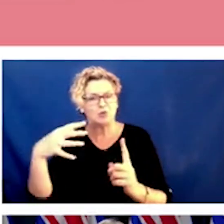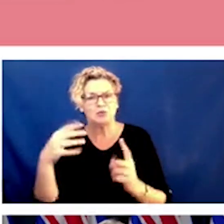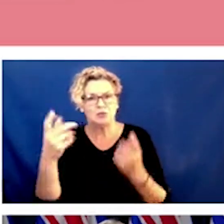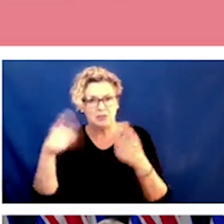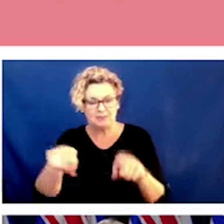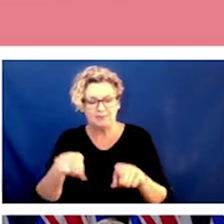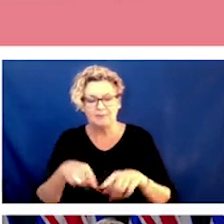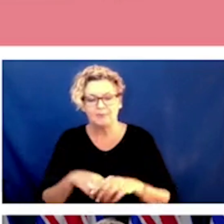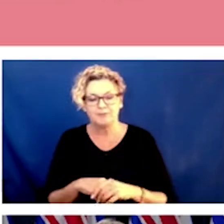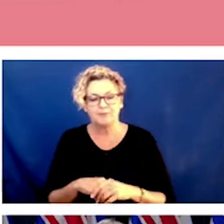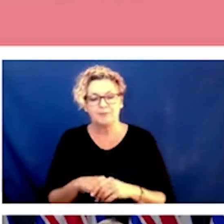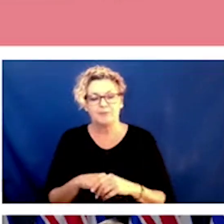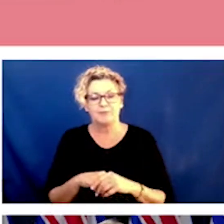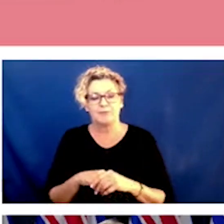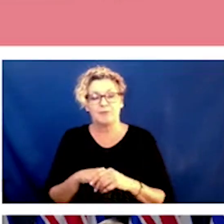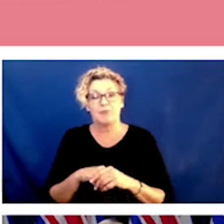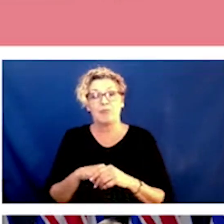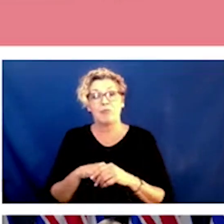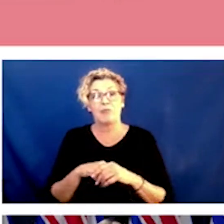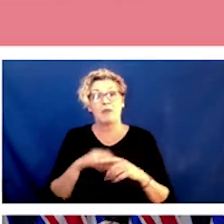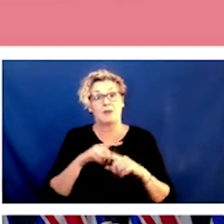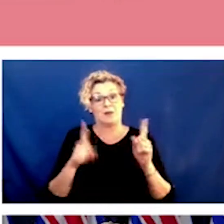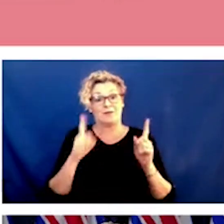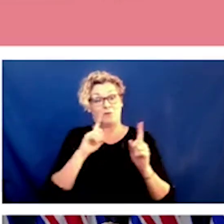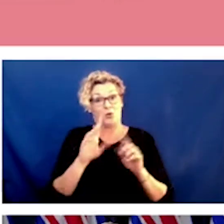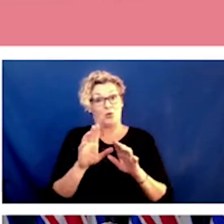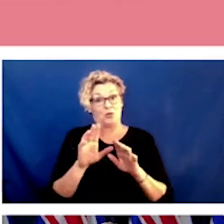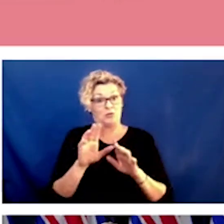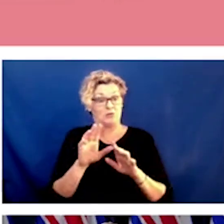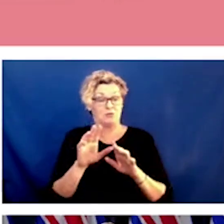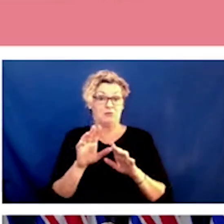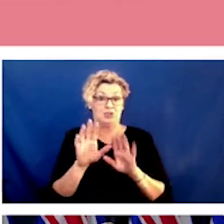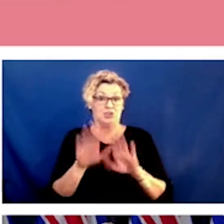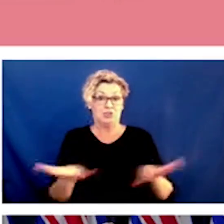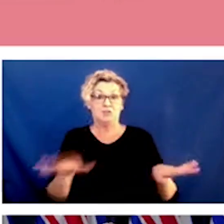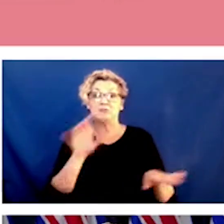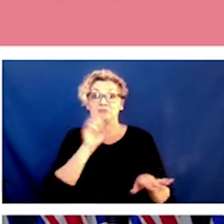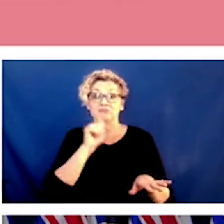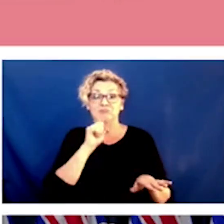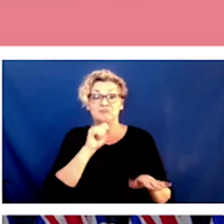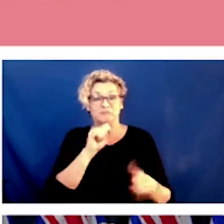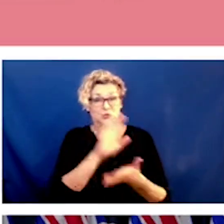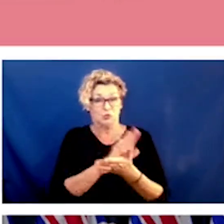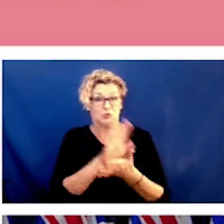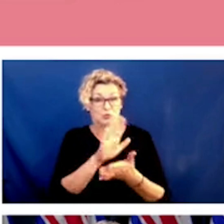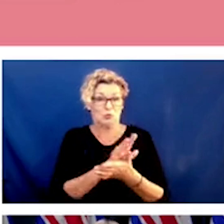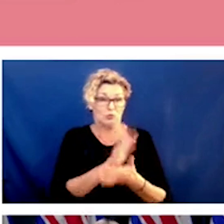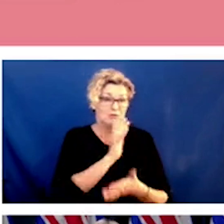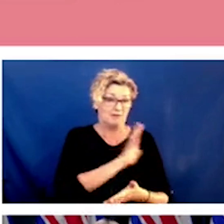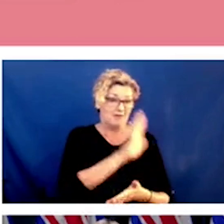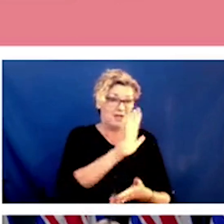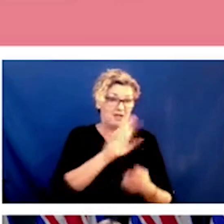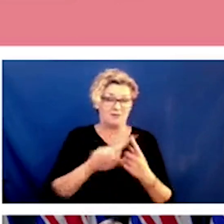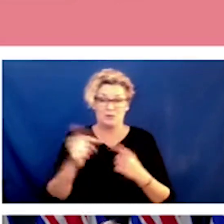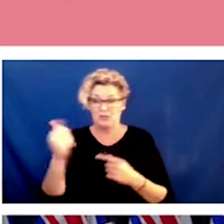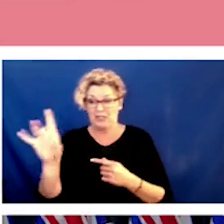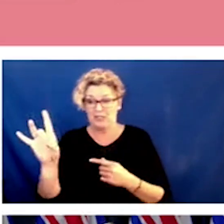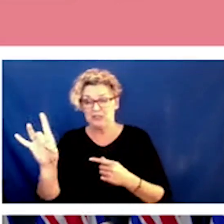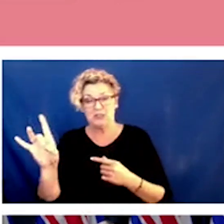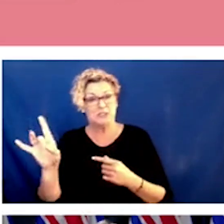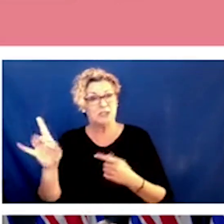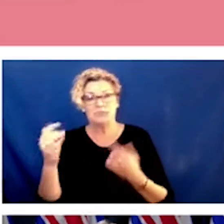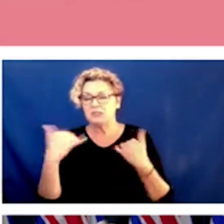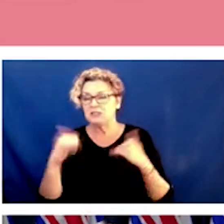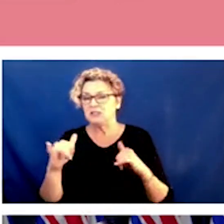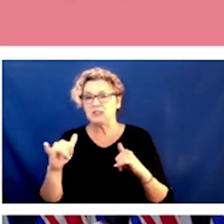where people were unrecognized and then spent some time in the schools. And so we'll be monitoring very carefully now that we've moved